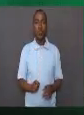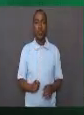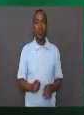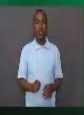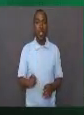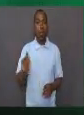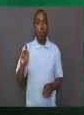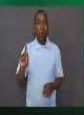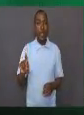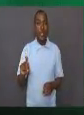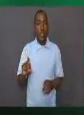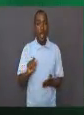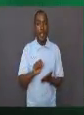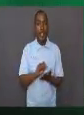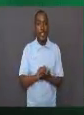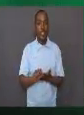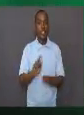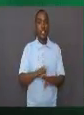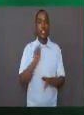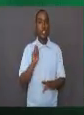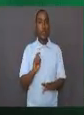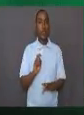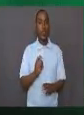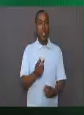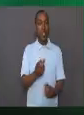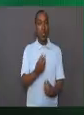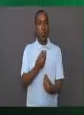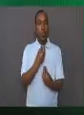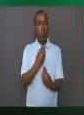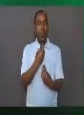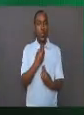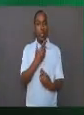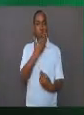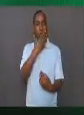of pasteurization, food is heated at